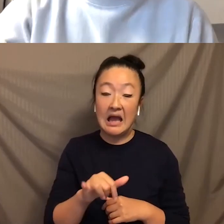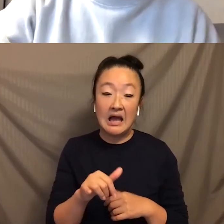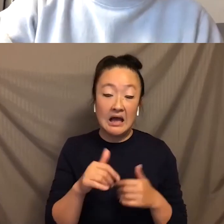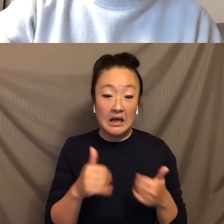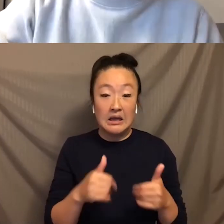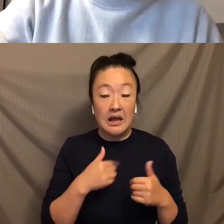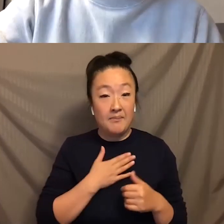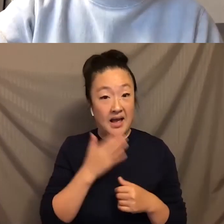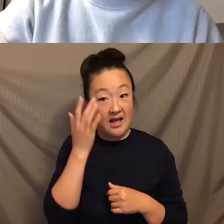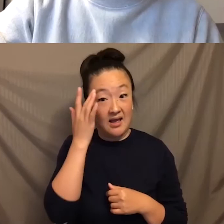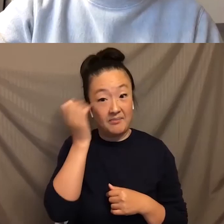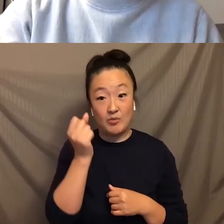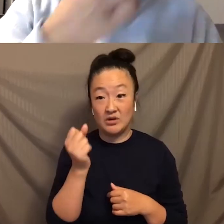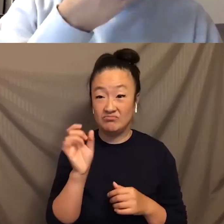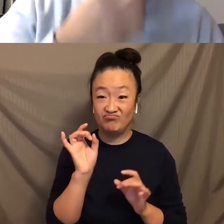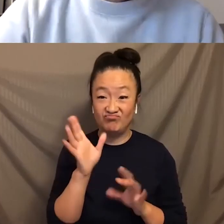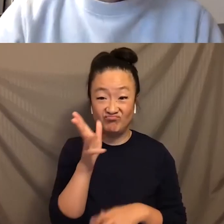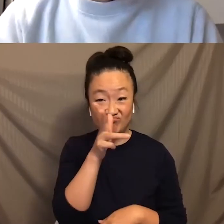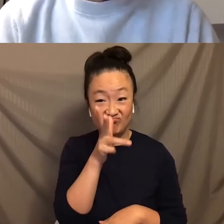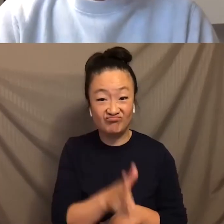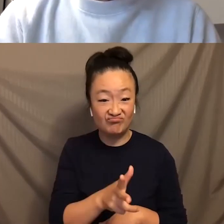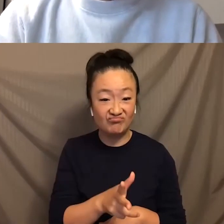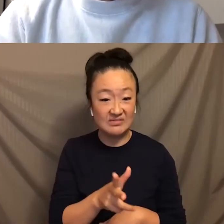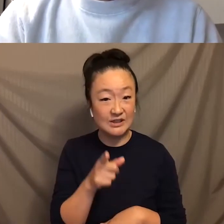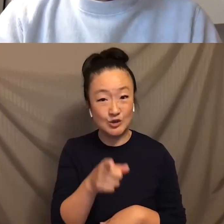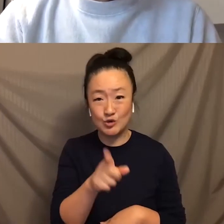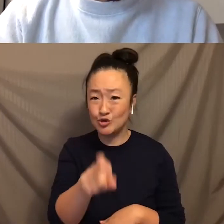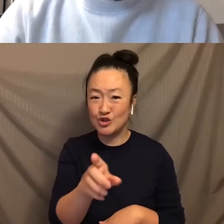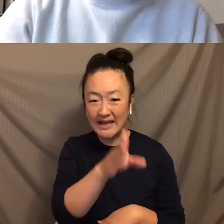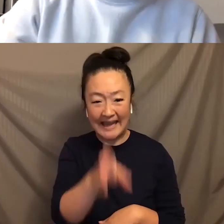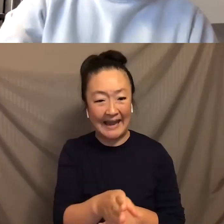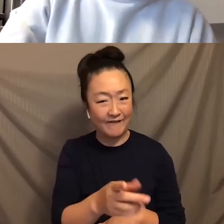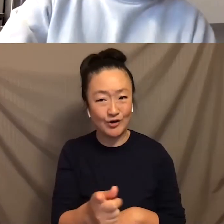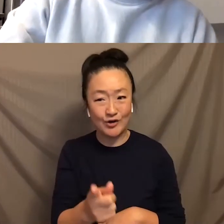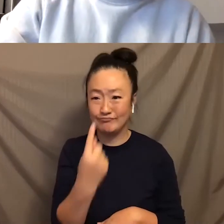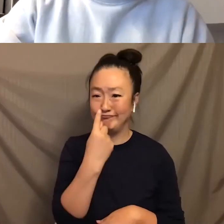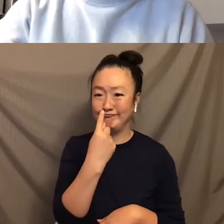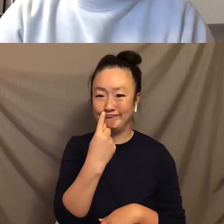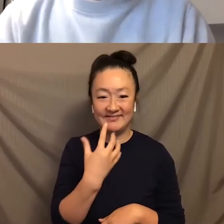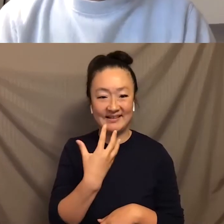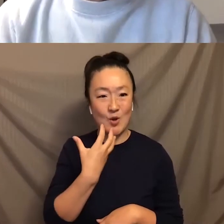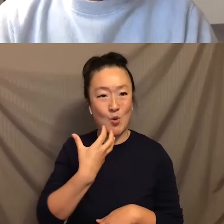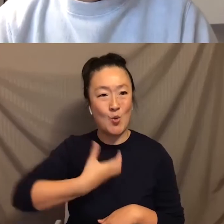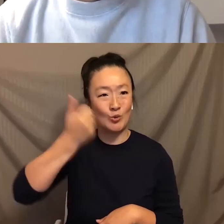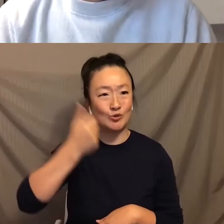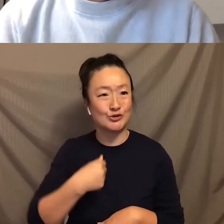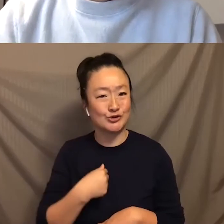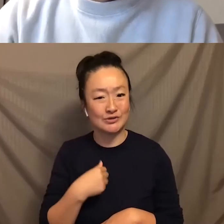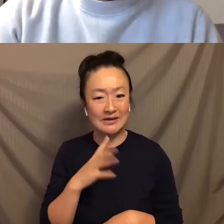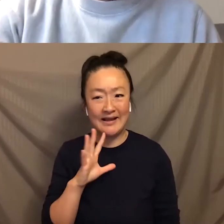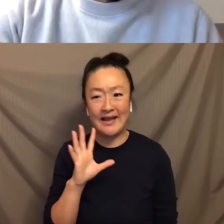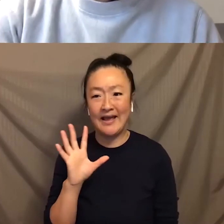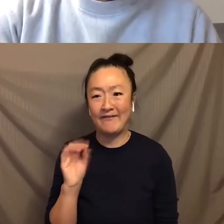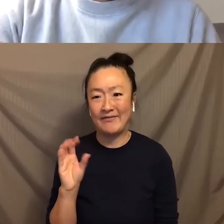my memory is terrible, and you should never do this to someone who's older, like 50 or